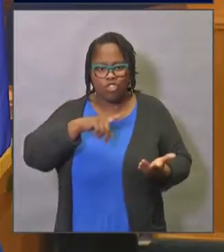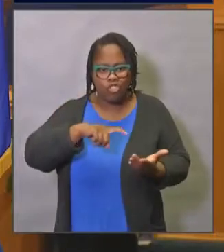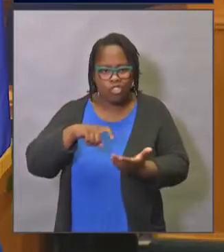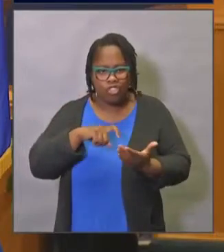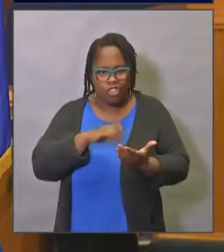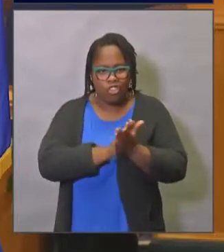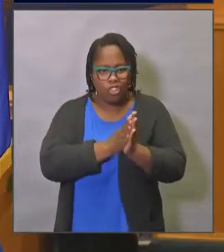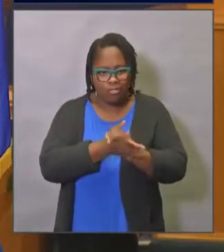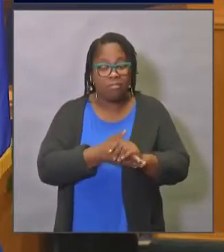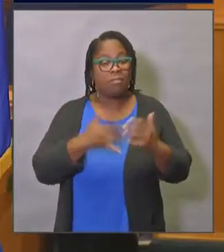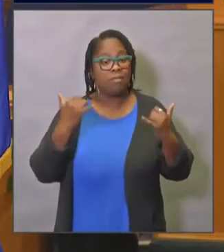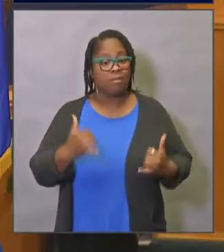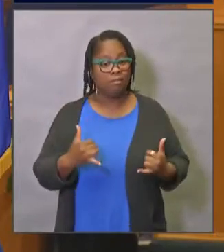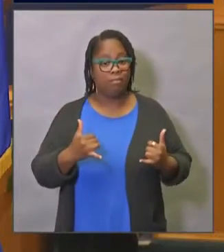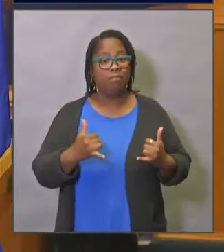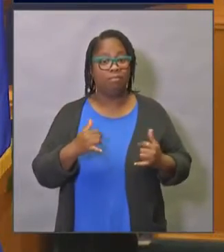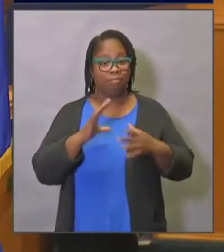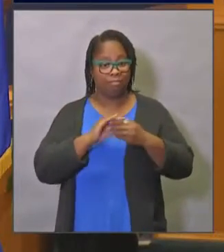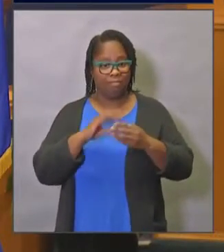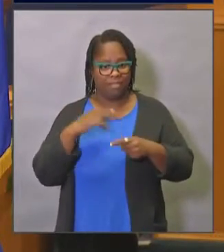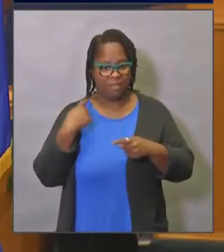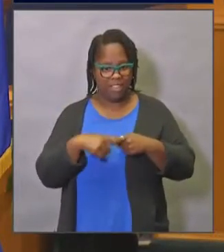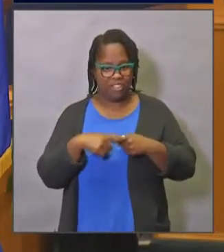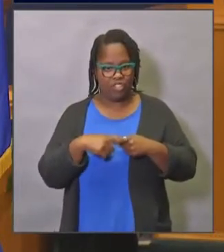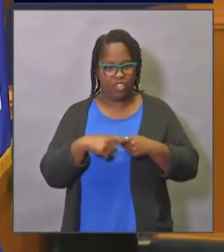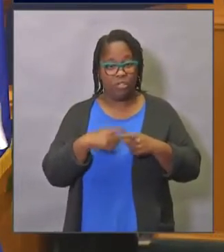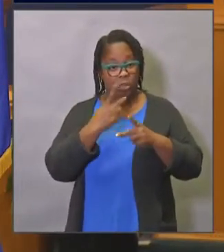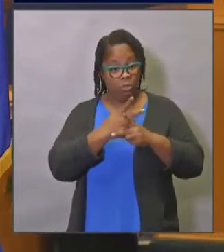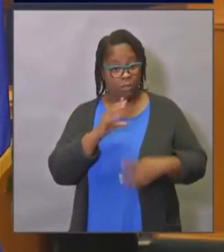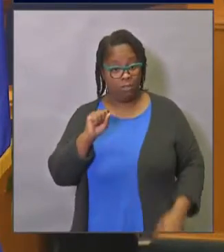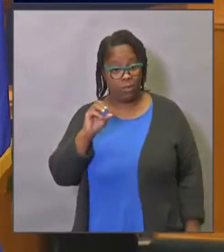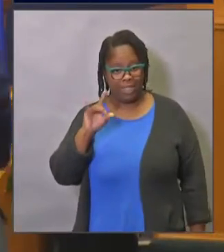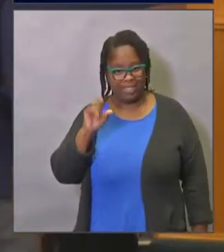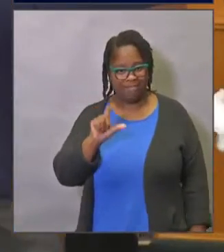go to remarks in Spanish. So, Supervisor Solis.